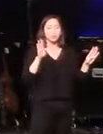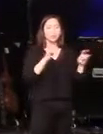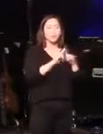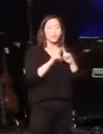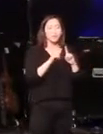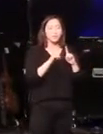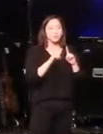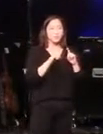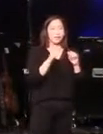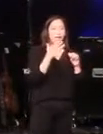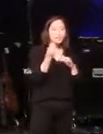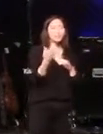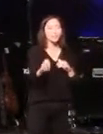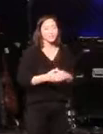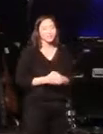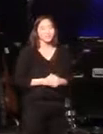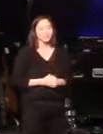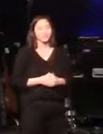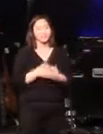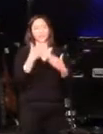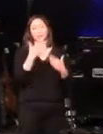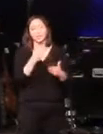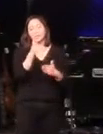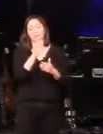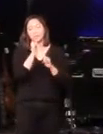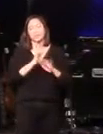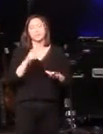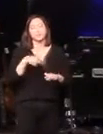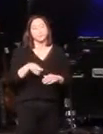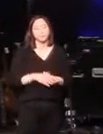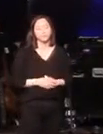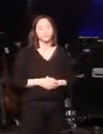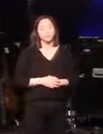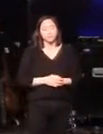you. And God bless you. Father,